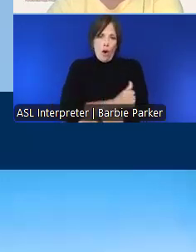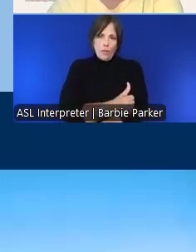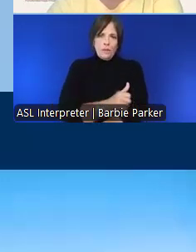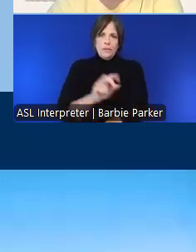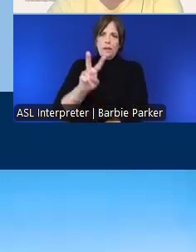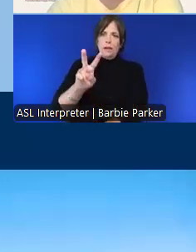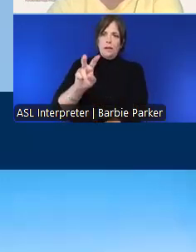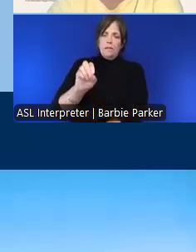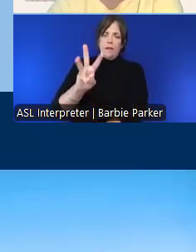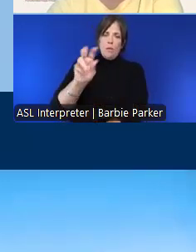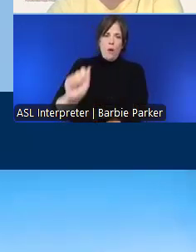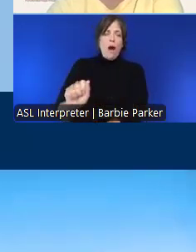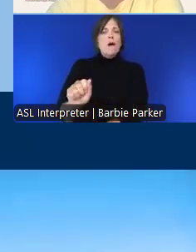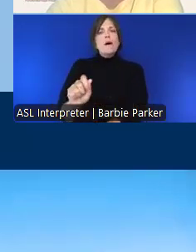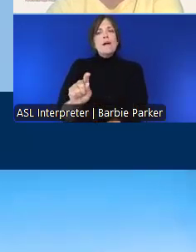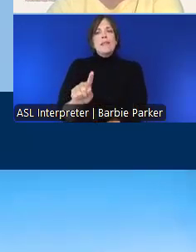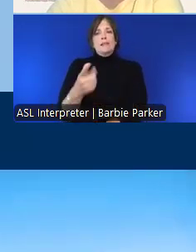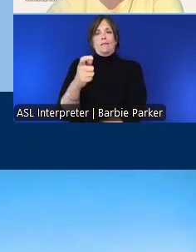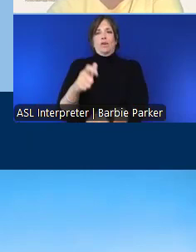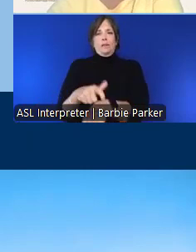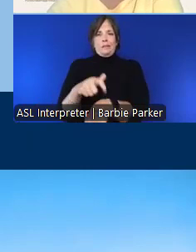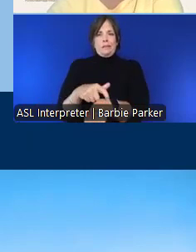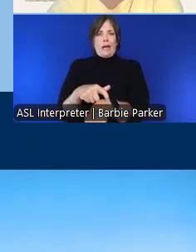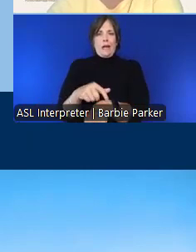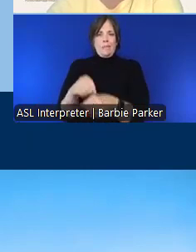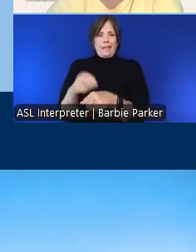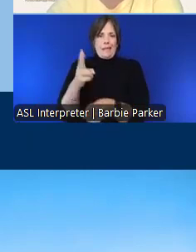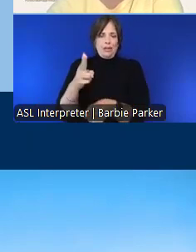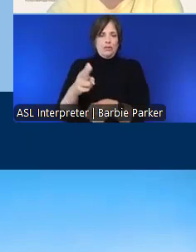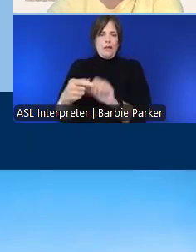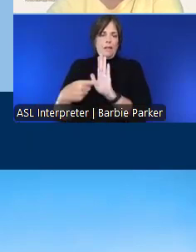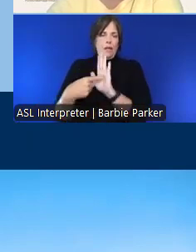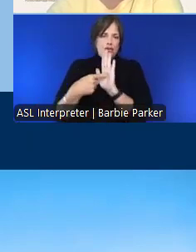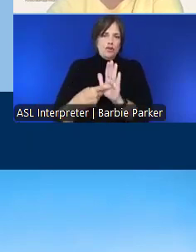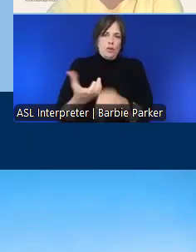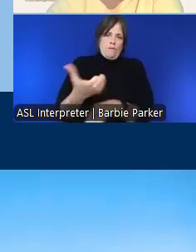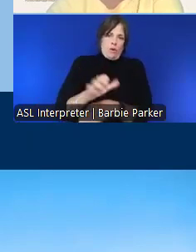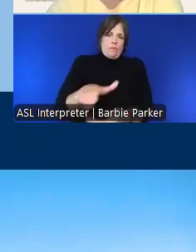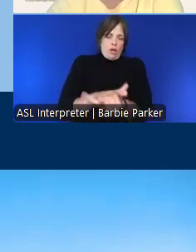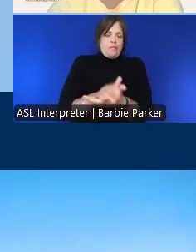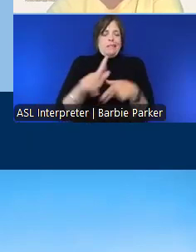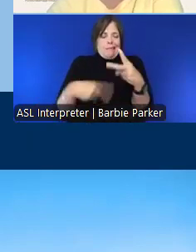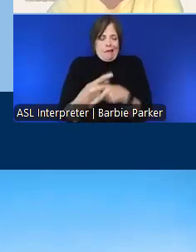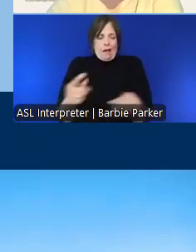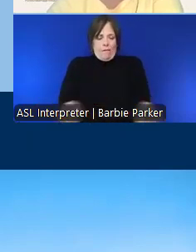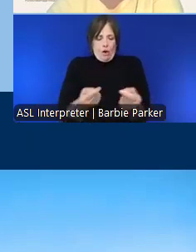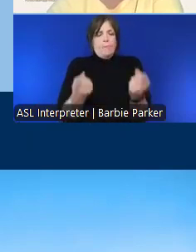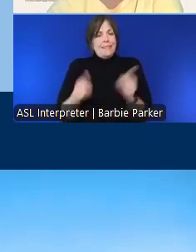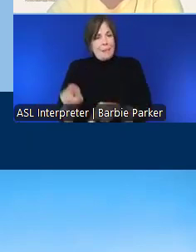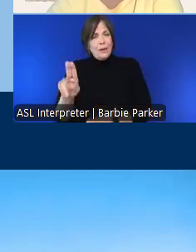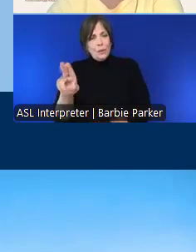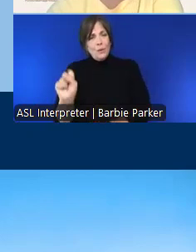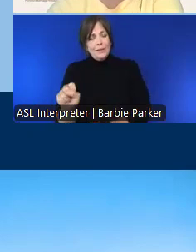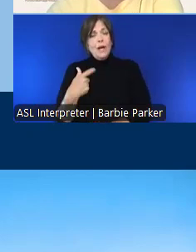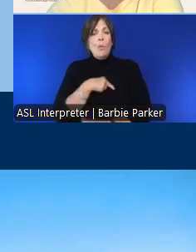defining forced marriage as a form of harm that is occurring in the United States. And that, we believe, it